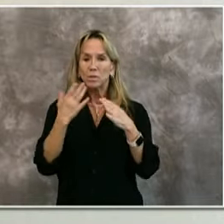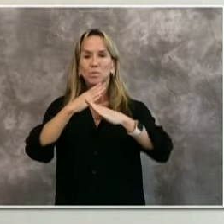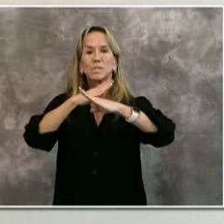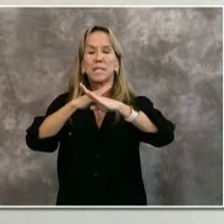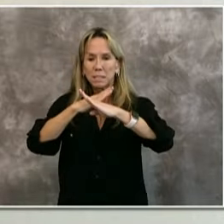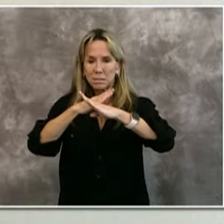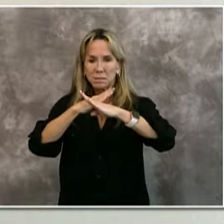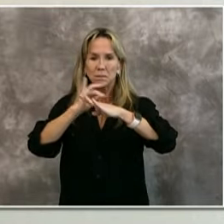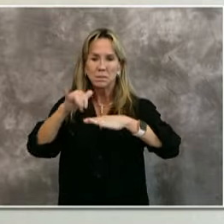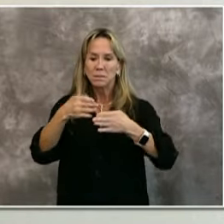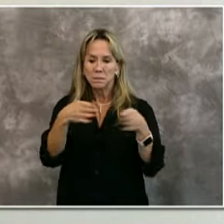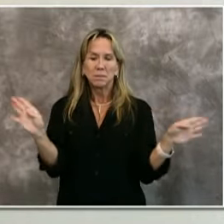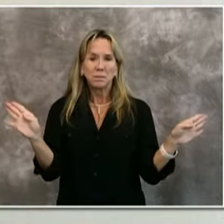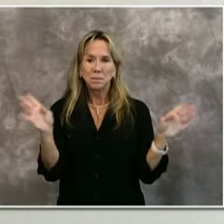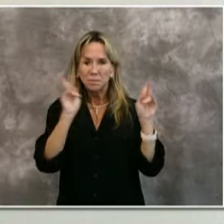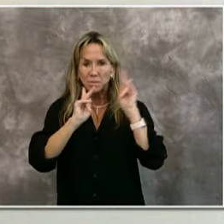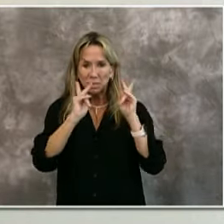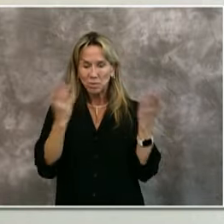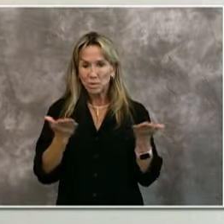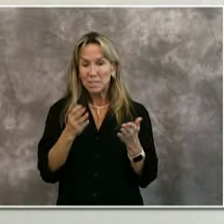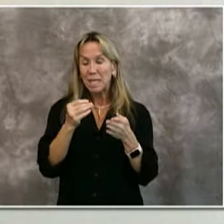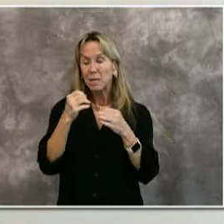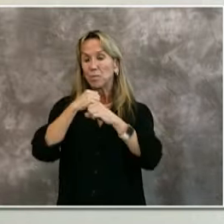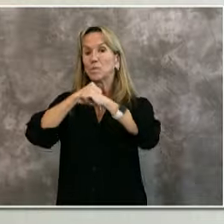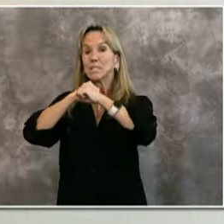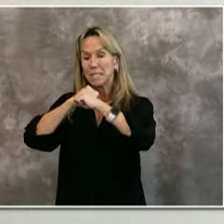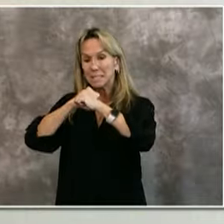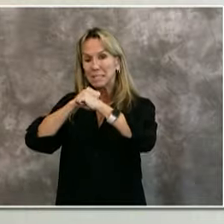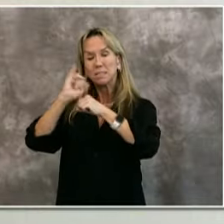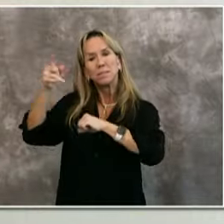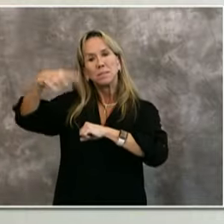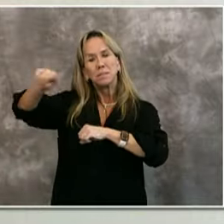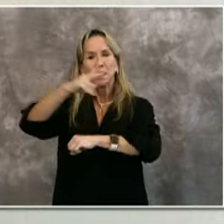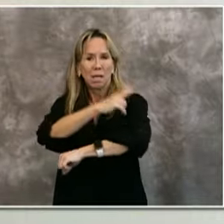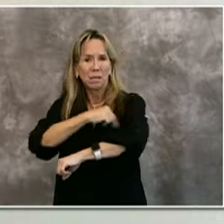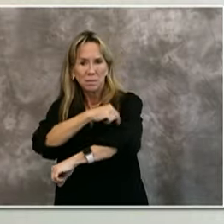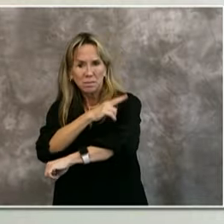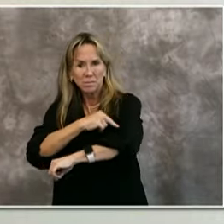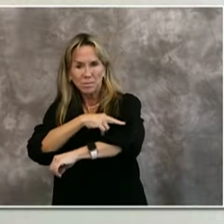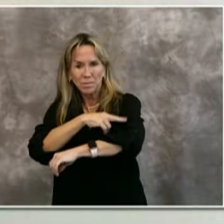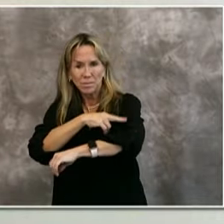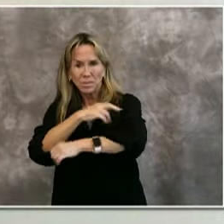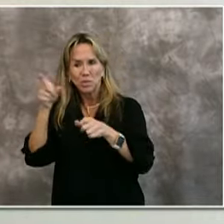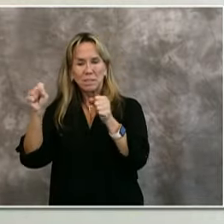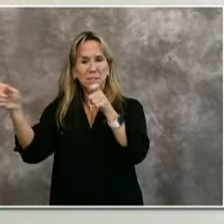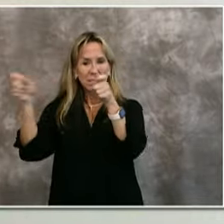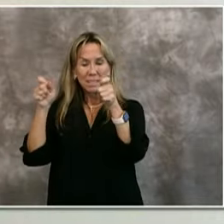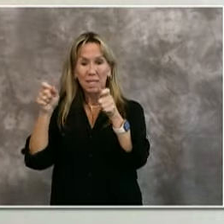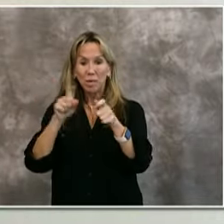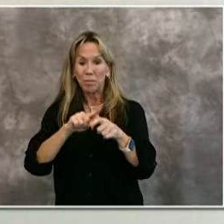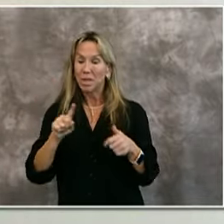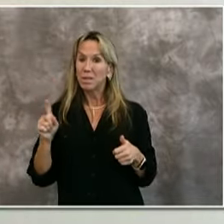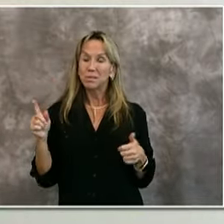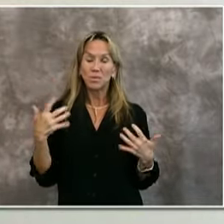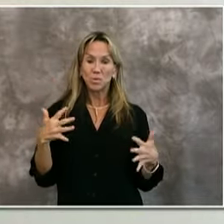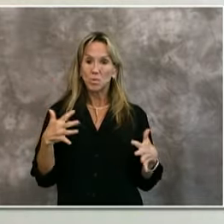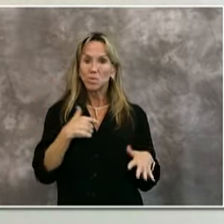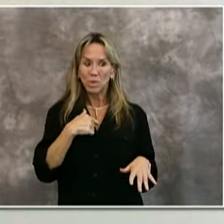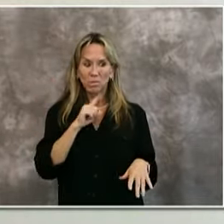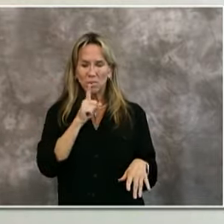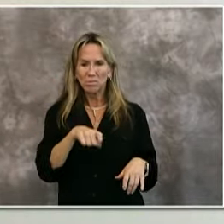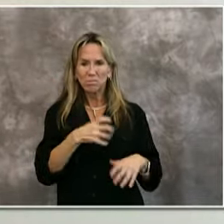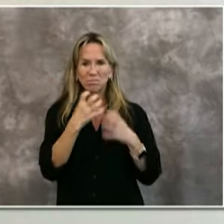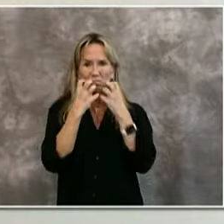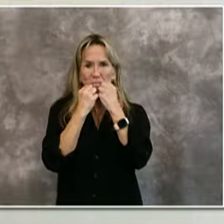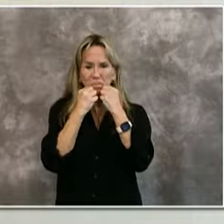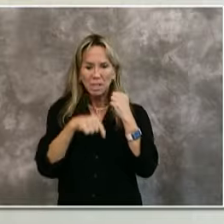the integrity of our healthcare system, but also protecting the broader economy. And if things spiral out of control, you'd be in a situation where you'd have to close large sections of the